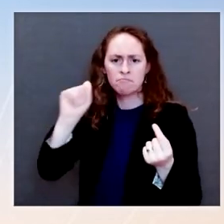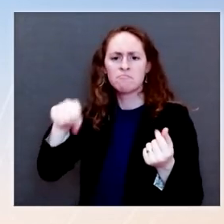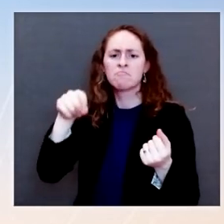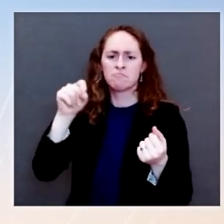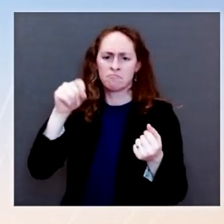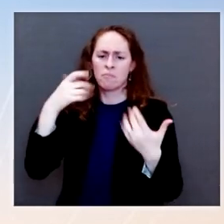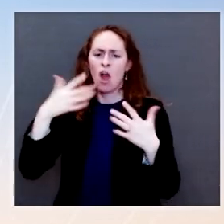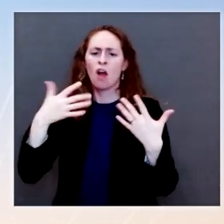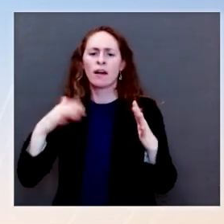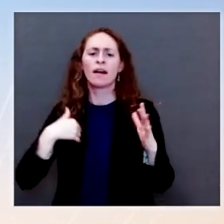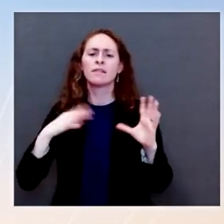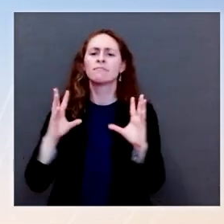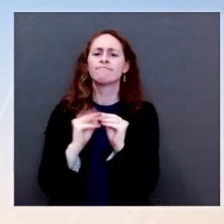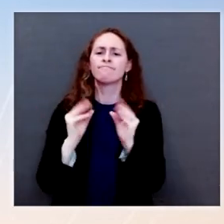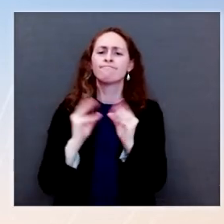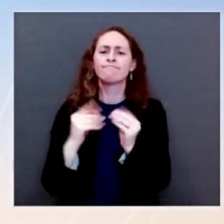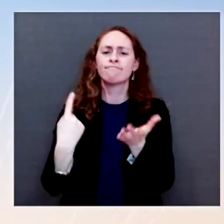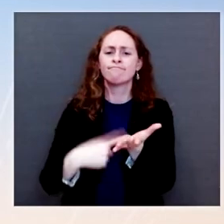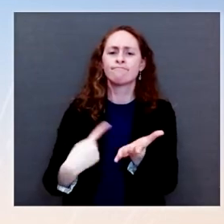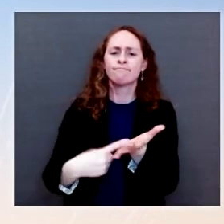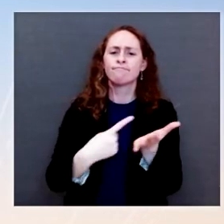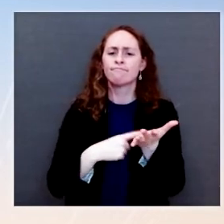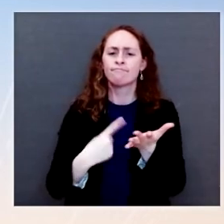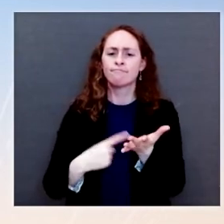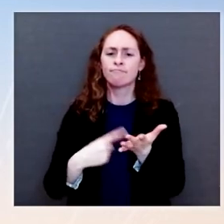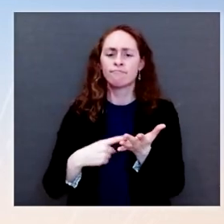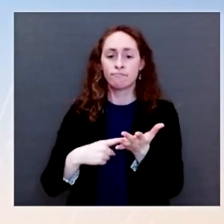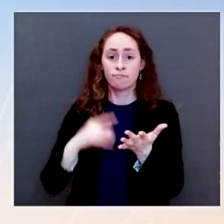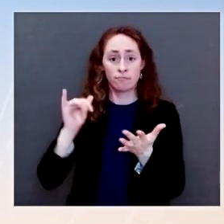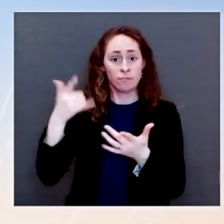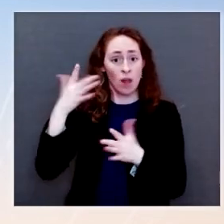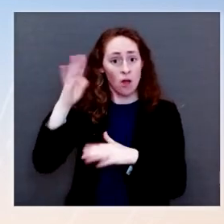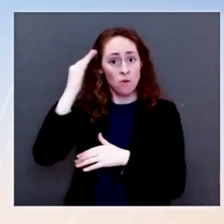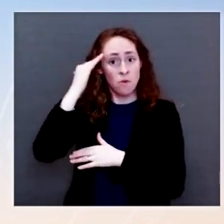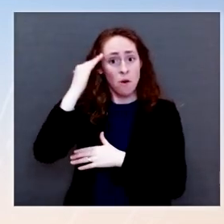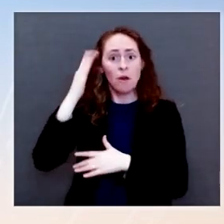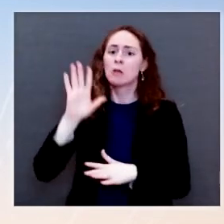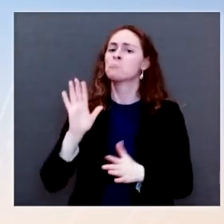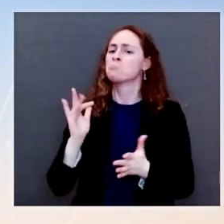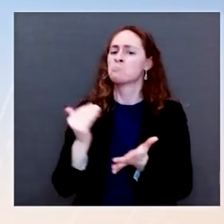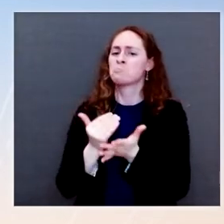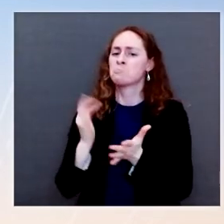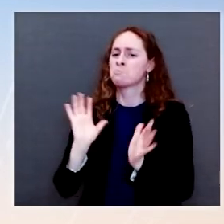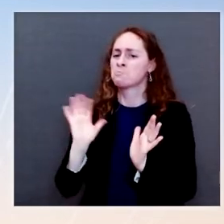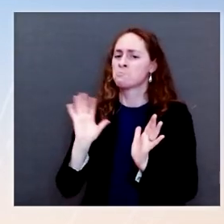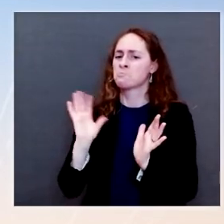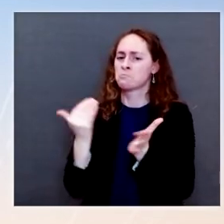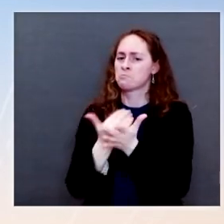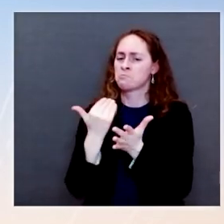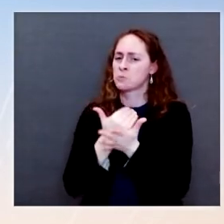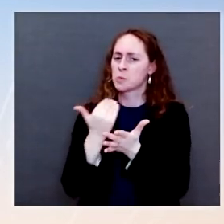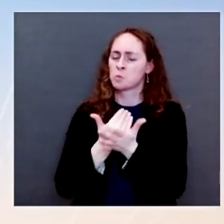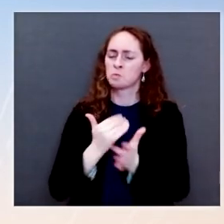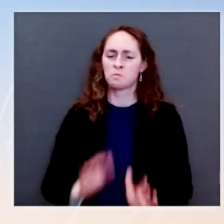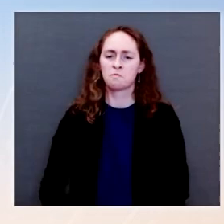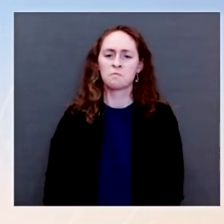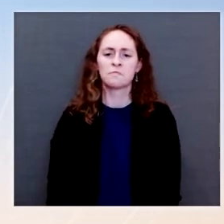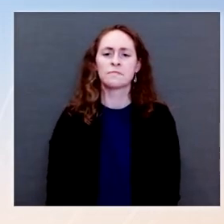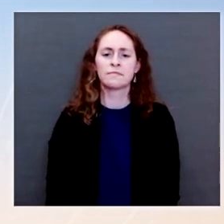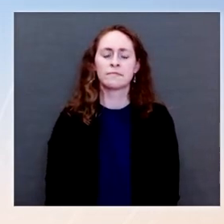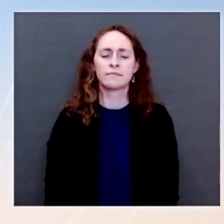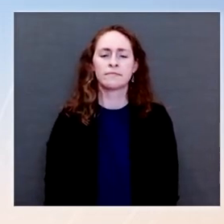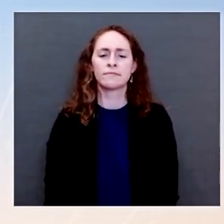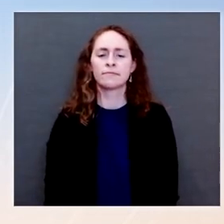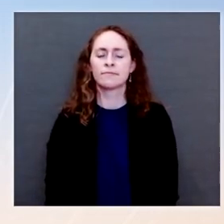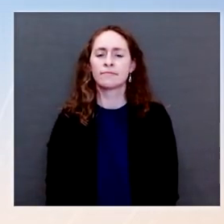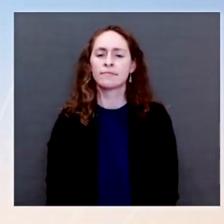made aware of the decision. And on the call tomorrow with President Putin, the president says he expects it will be a long one. Of course, tensions with Ukraine will be a